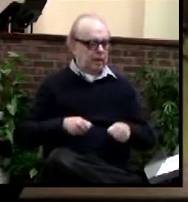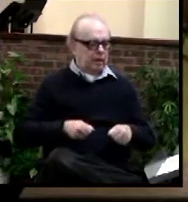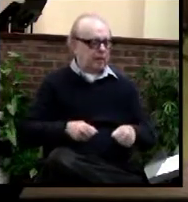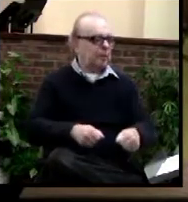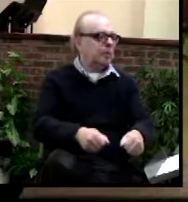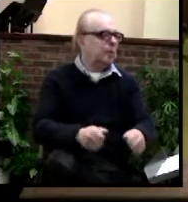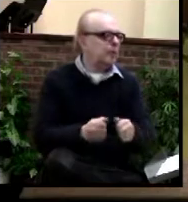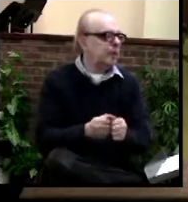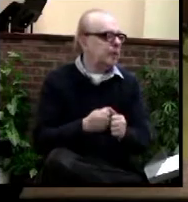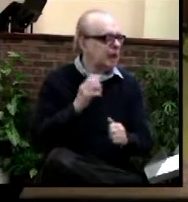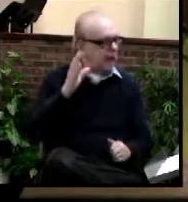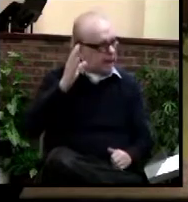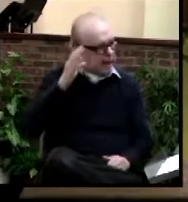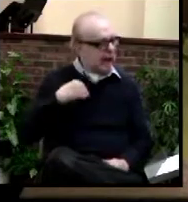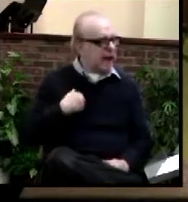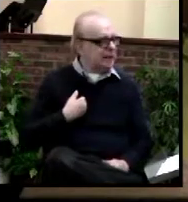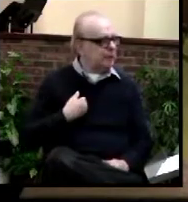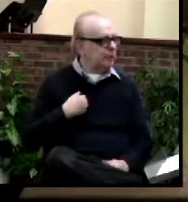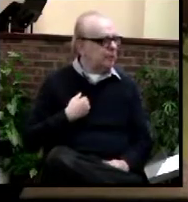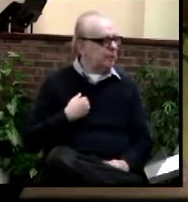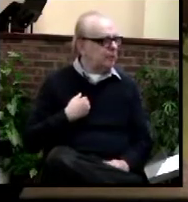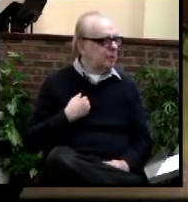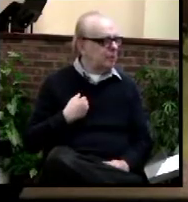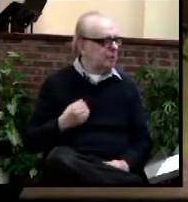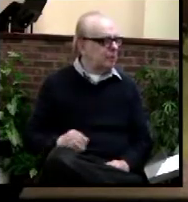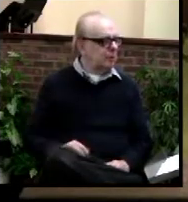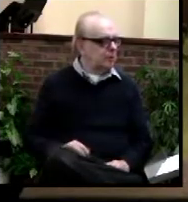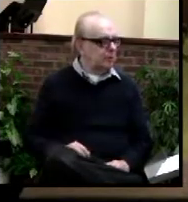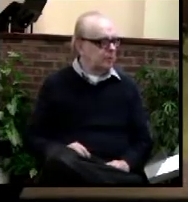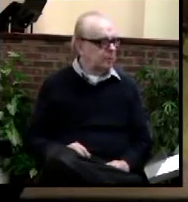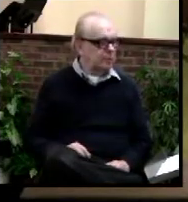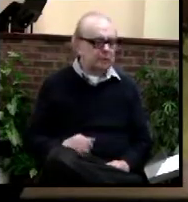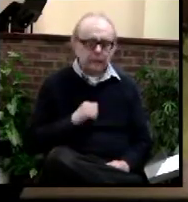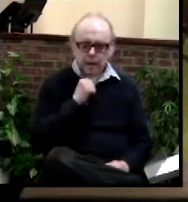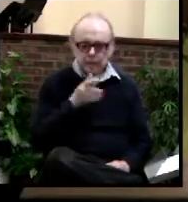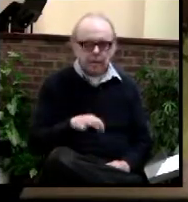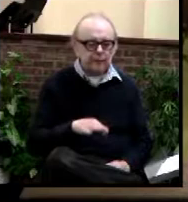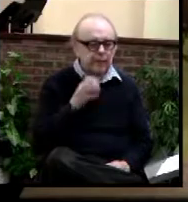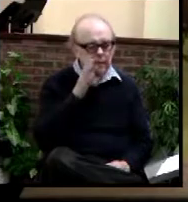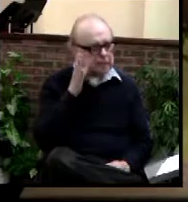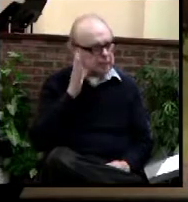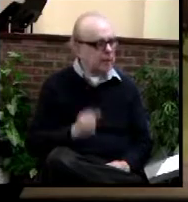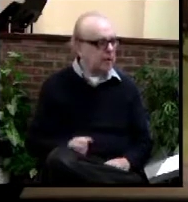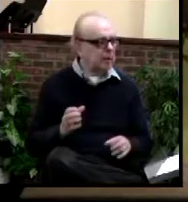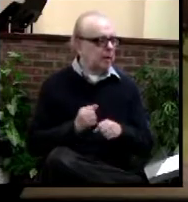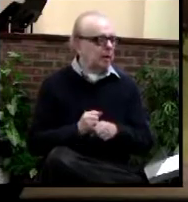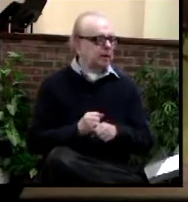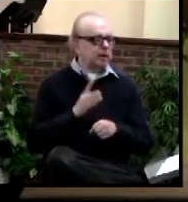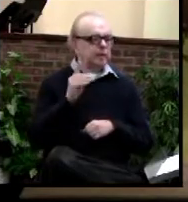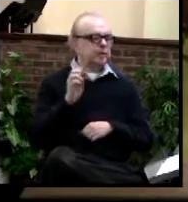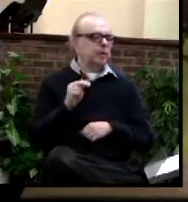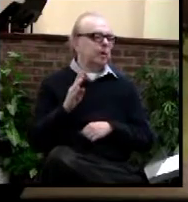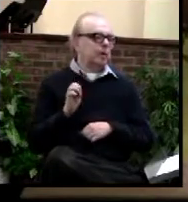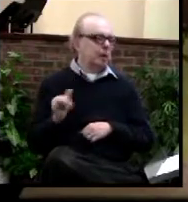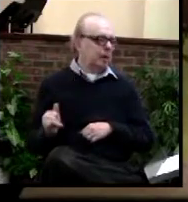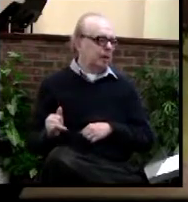animals. Now, you would not find a farmer getting his donkey and